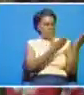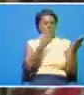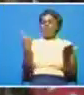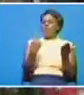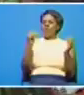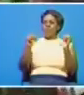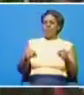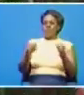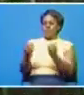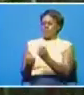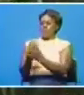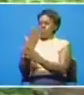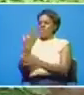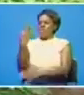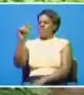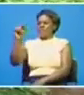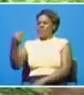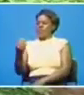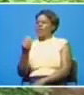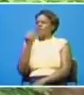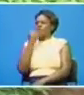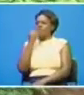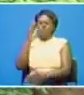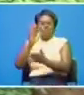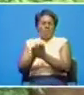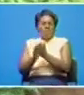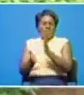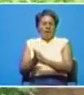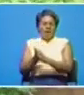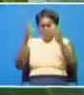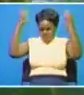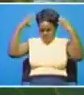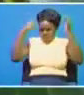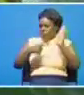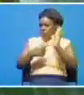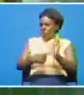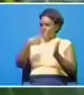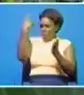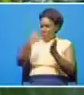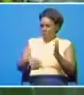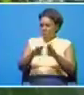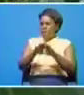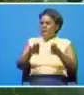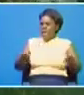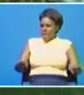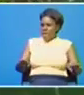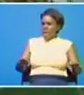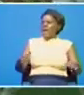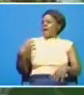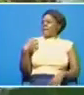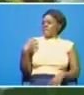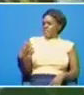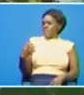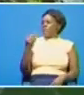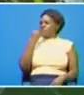the potential to produce 3,000 acres of food without rain, proving that the area could be the food basket for not only